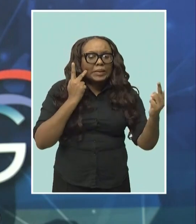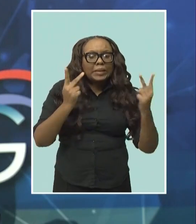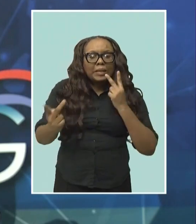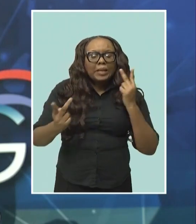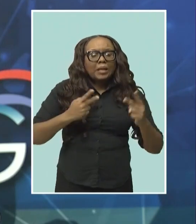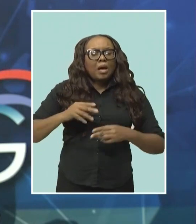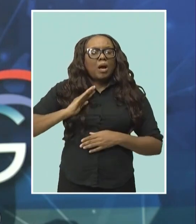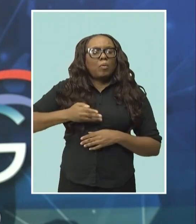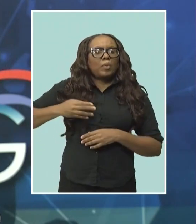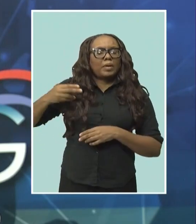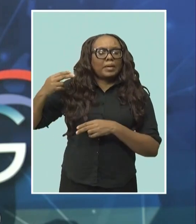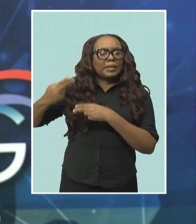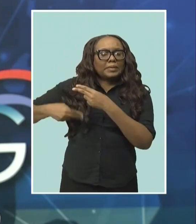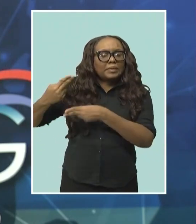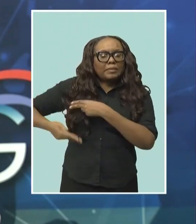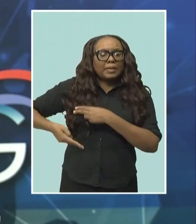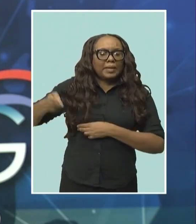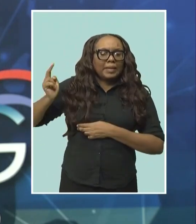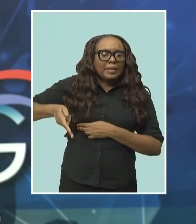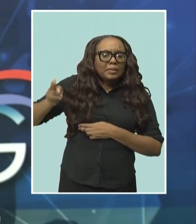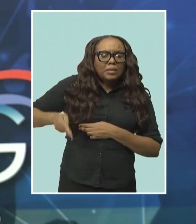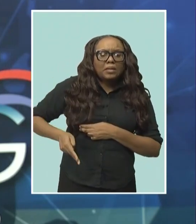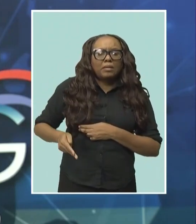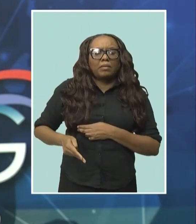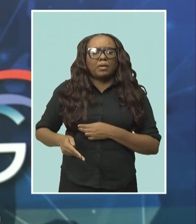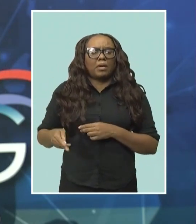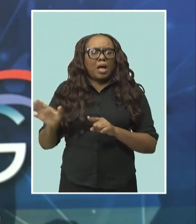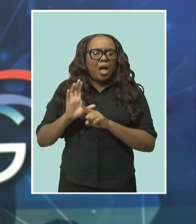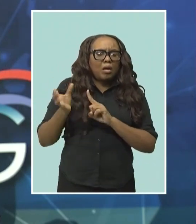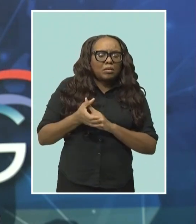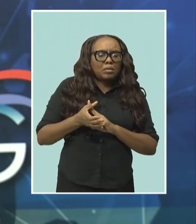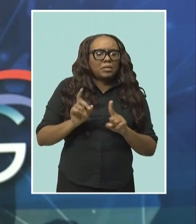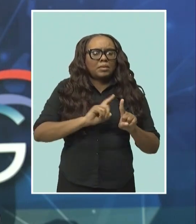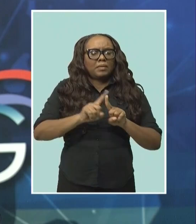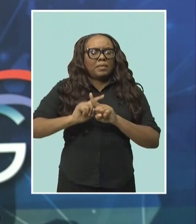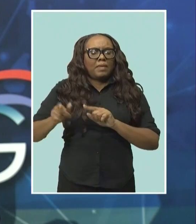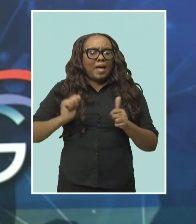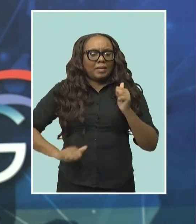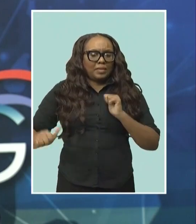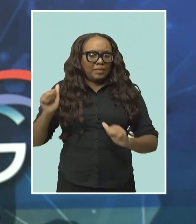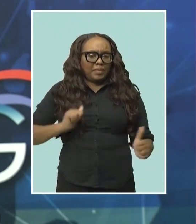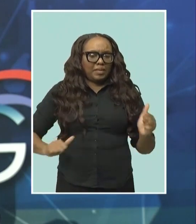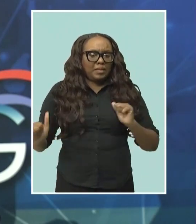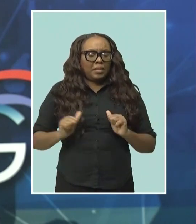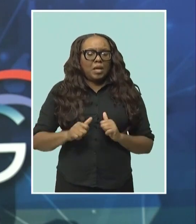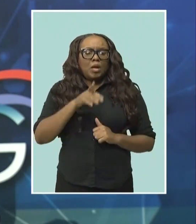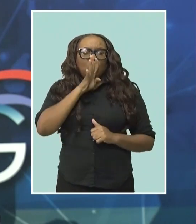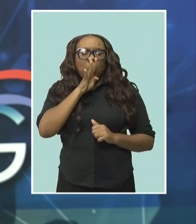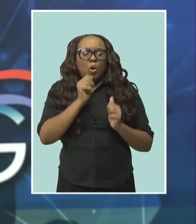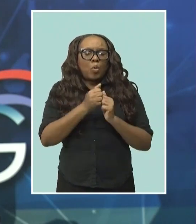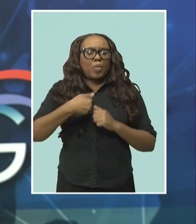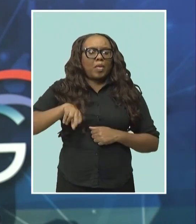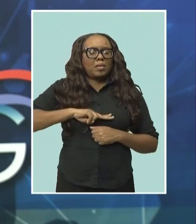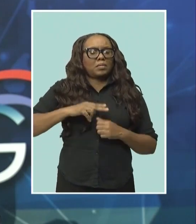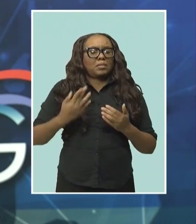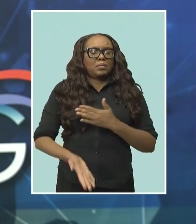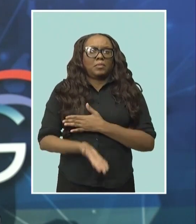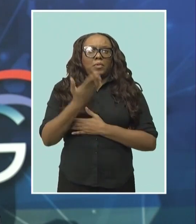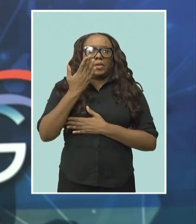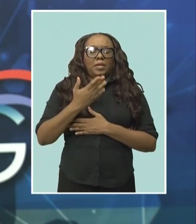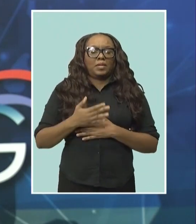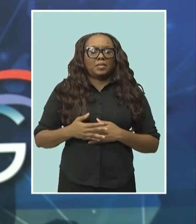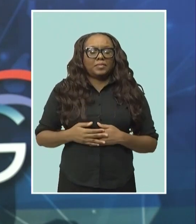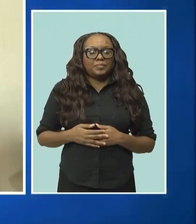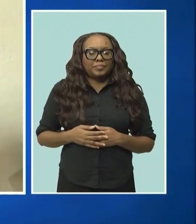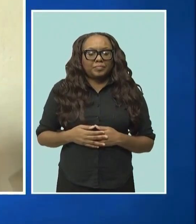Barbados' culture, heritage, and other activities. Senator King was a guest on CBC TV8's Morning Barbados.